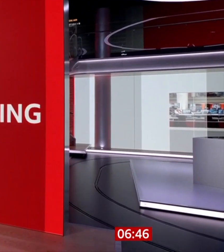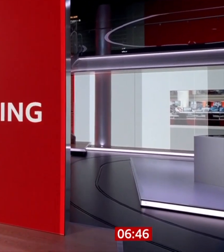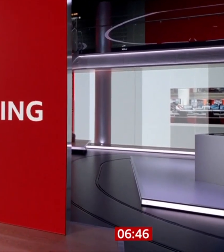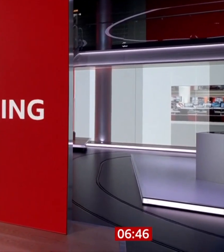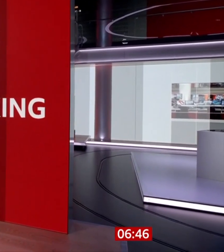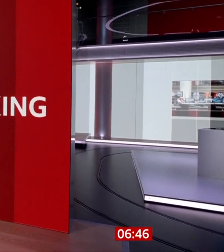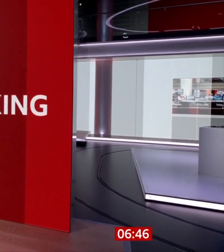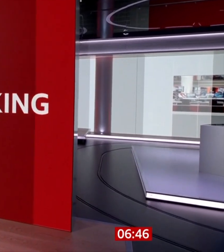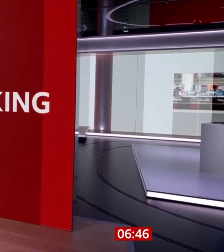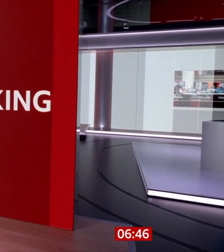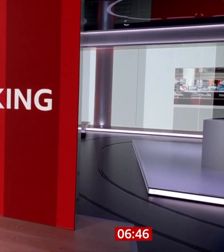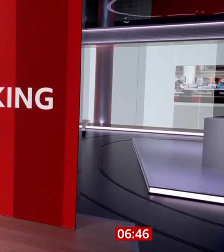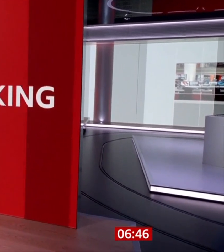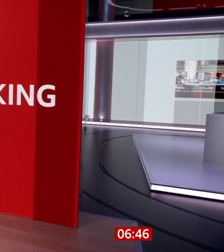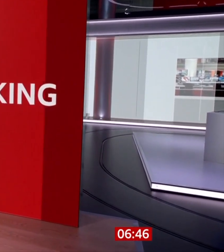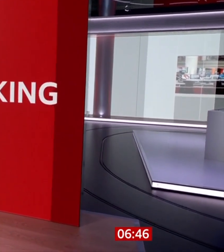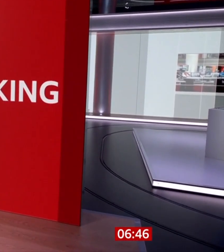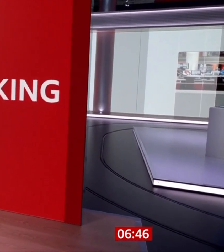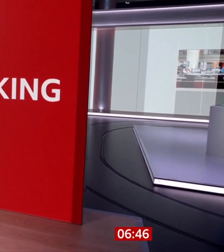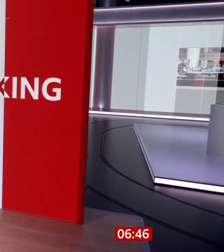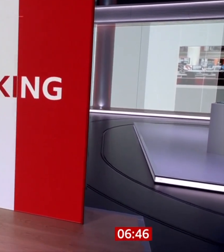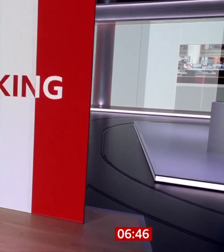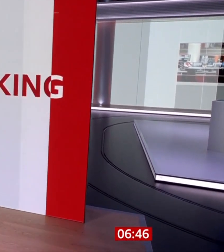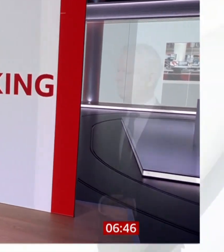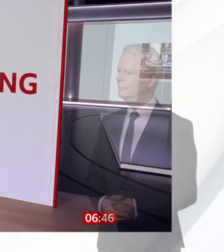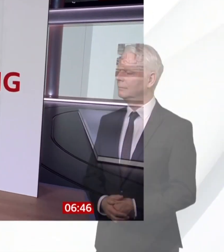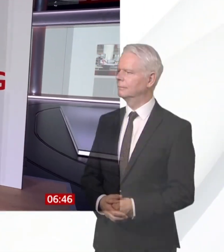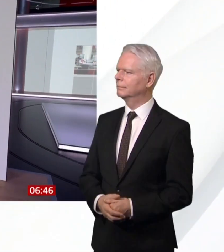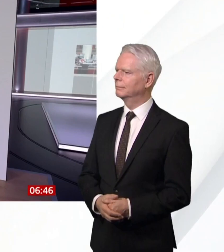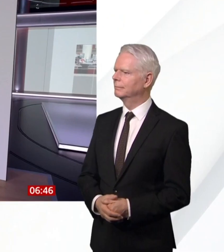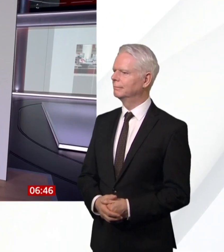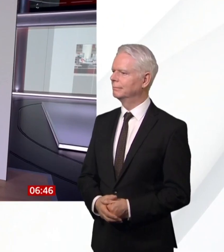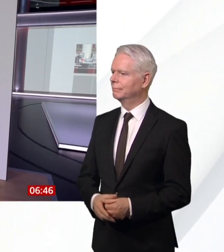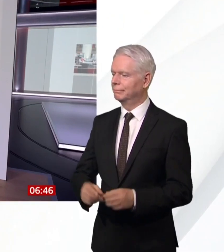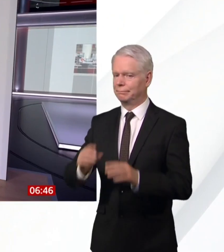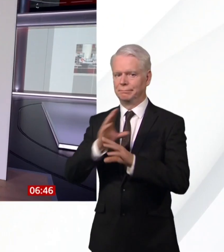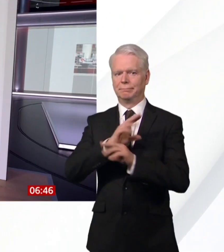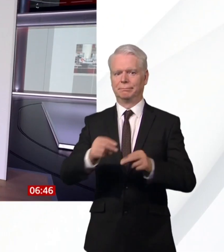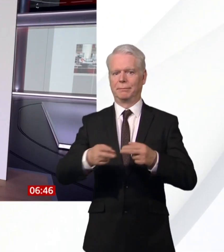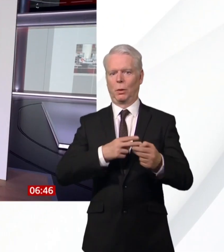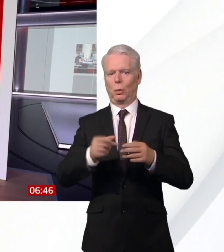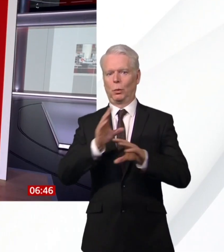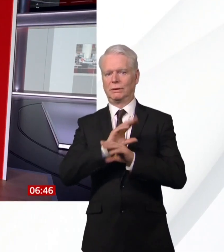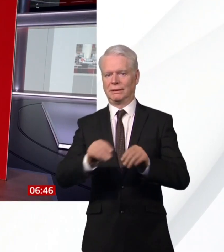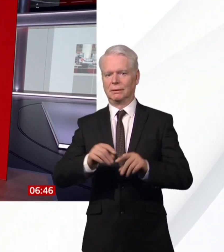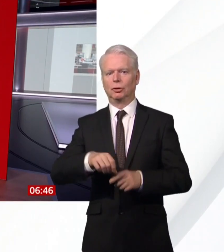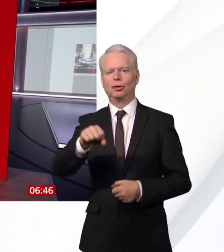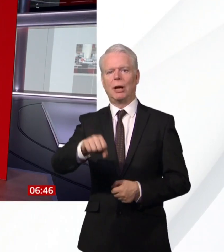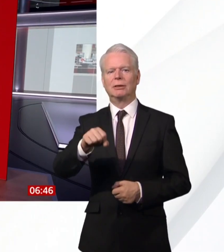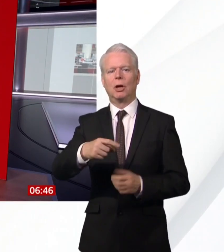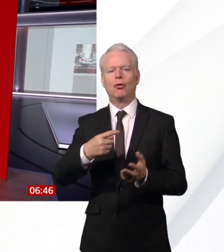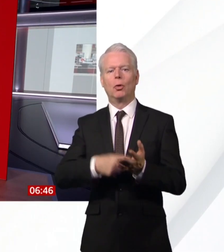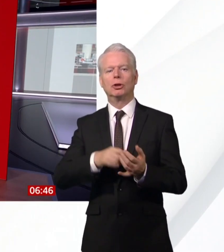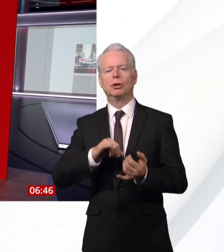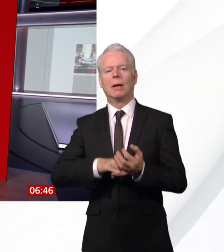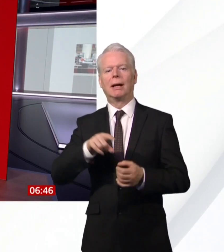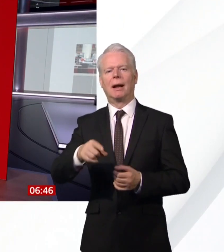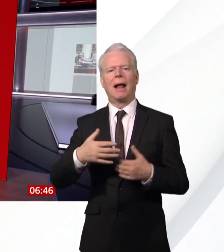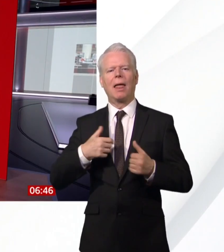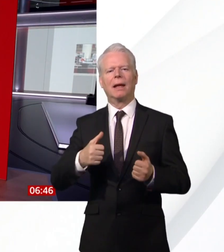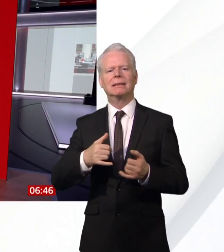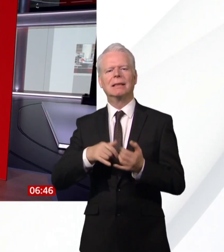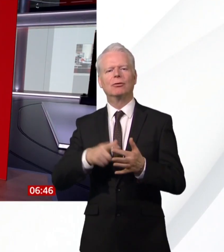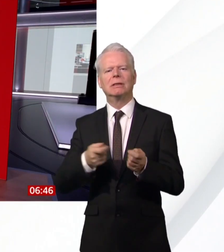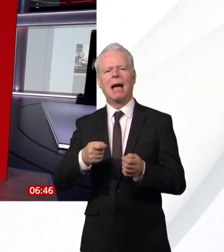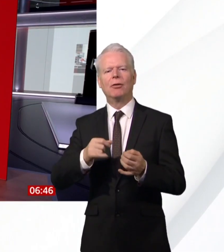Breaking news this evening. The Chancellor Rishi Sunak and the Health Secretary Sajid Javid resigned from the Cabinet, telling the Prime Minister